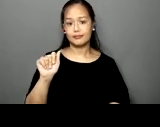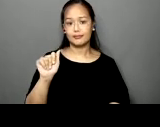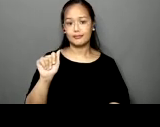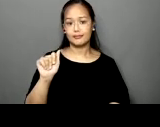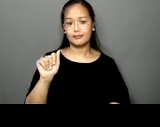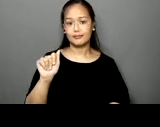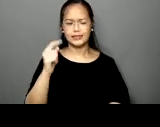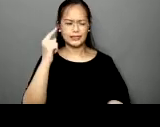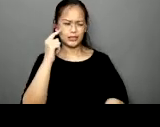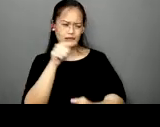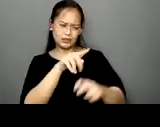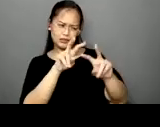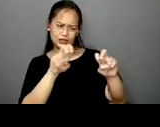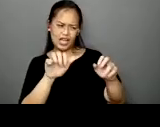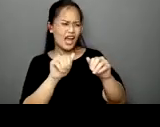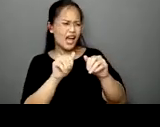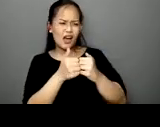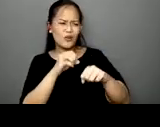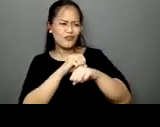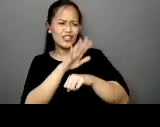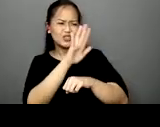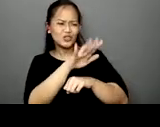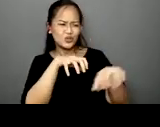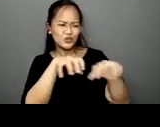effects of their actions. Okay.